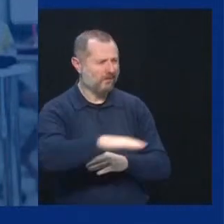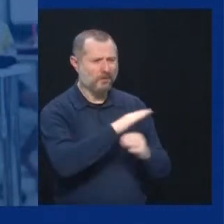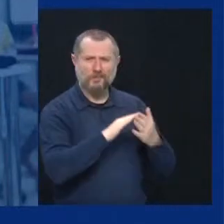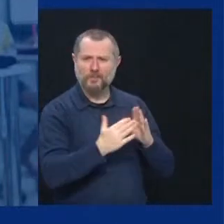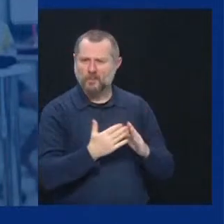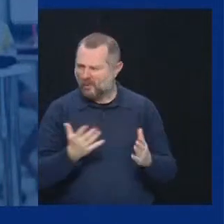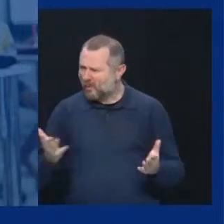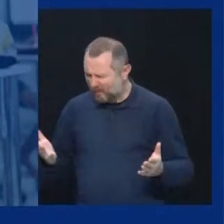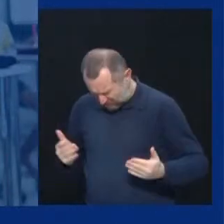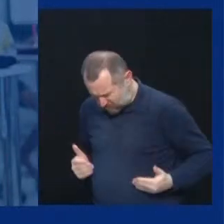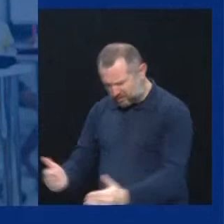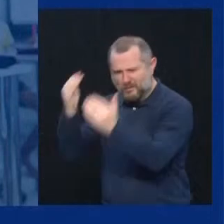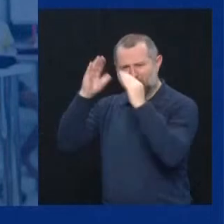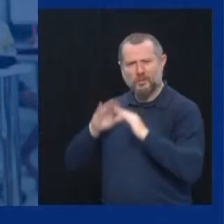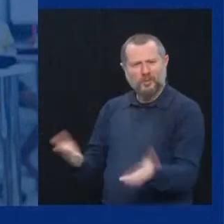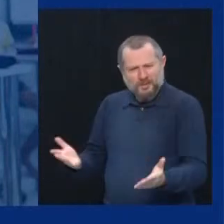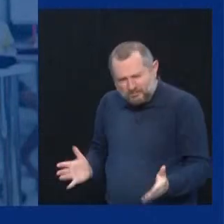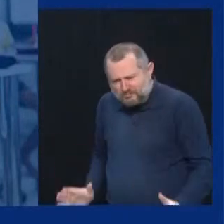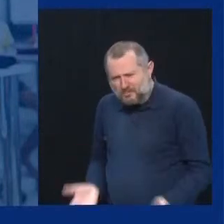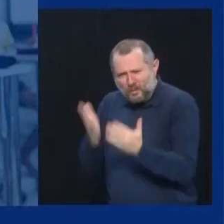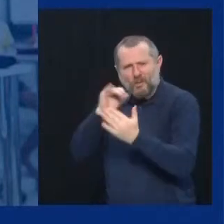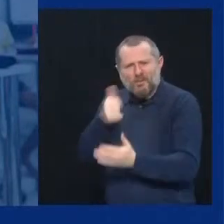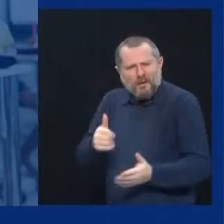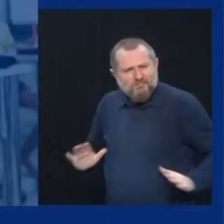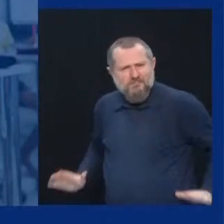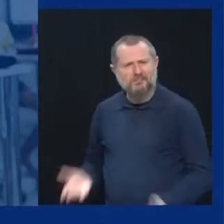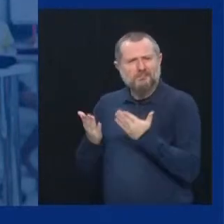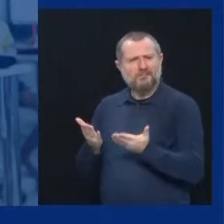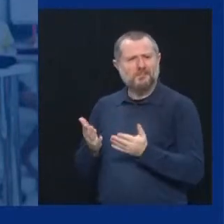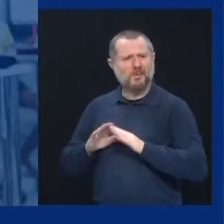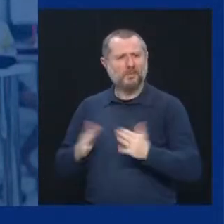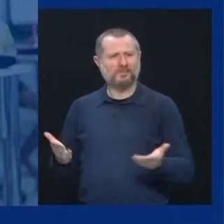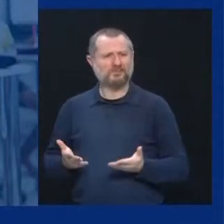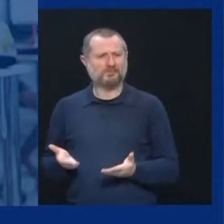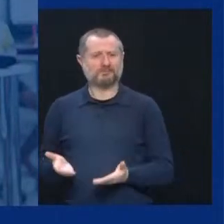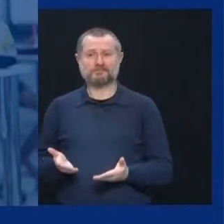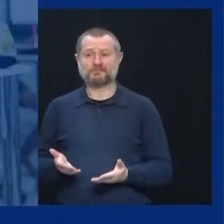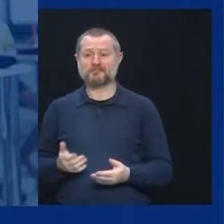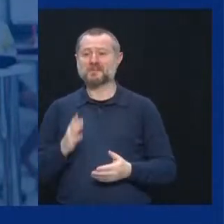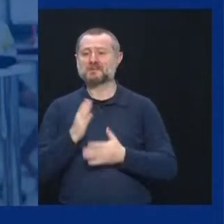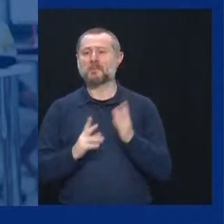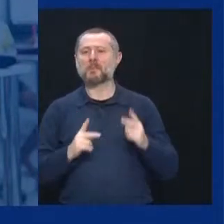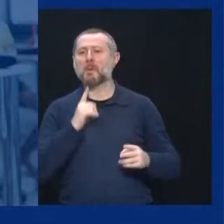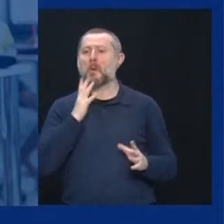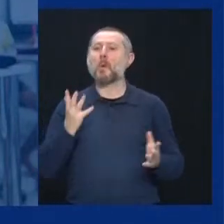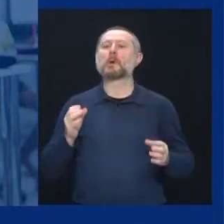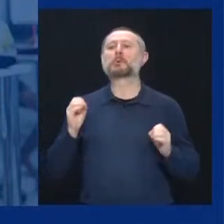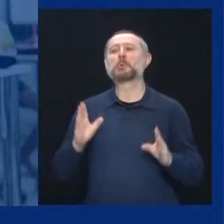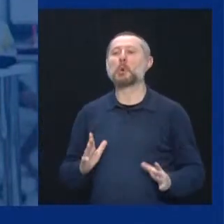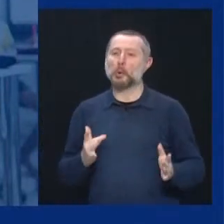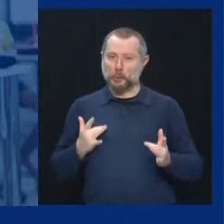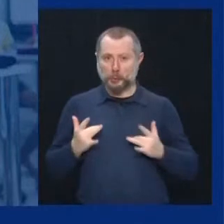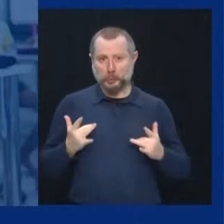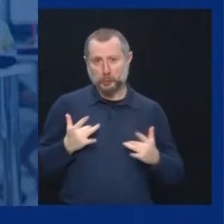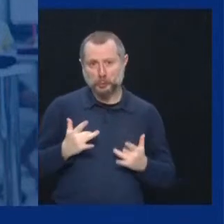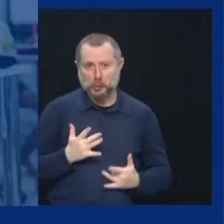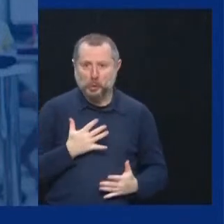isn't the school open 5 days a week? Well, the teachers have concerns.